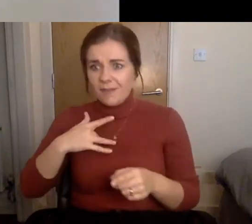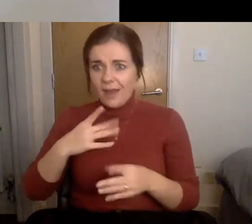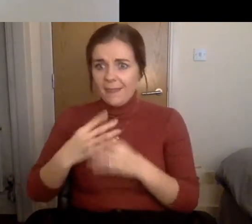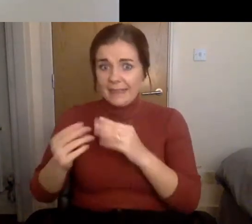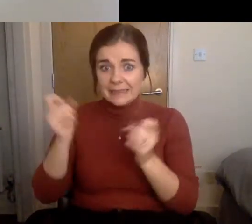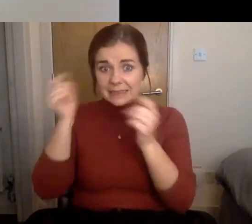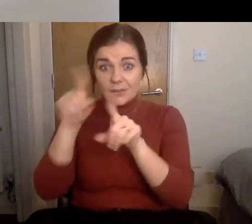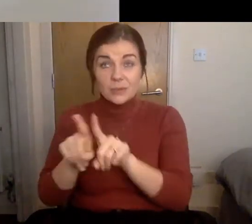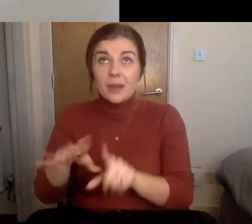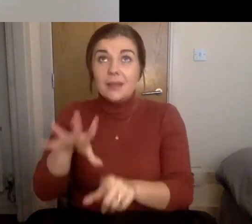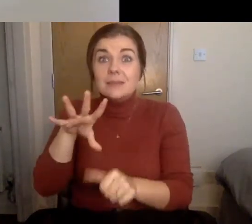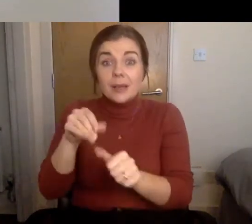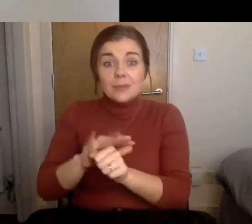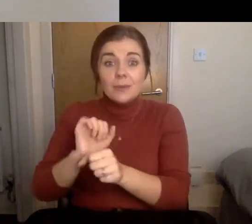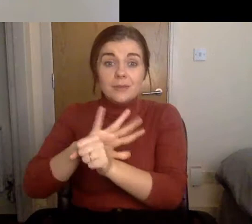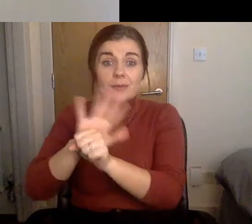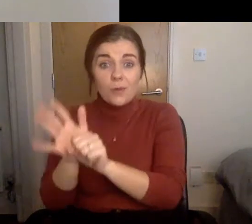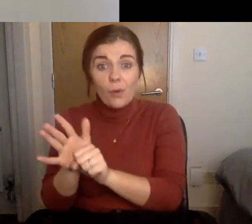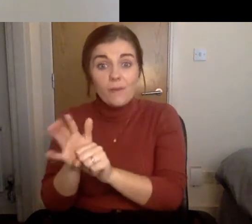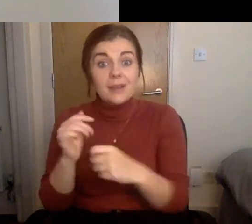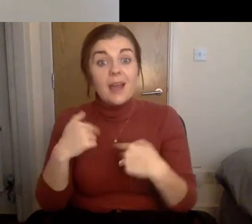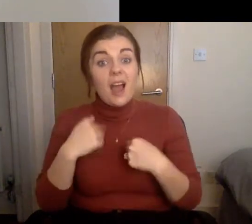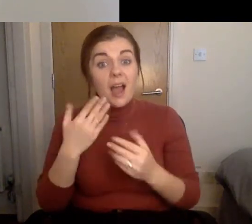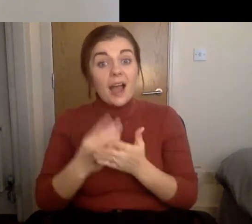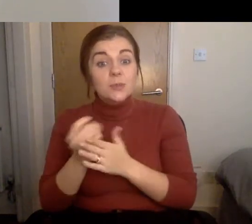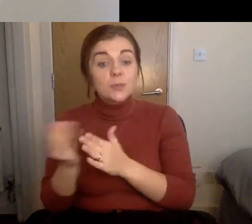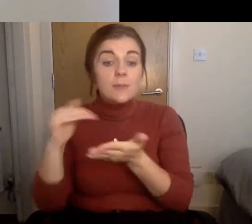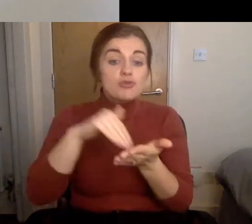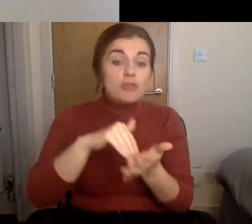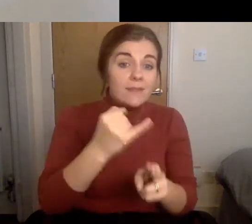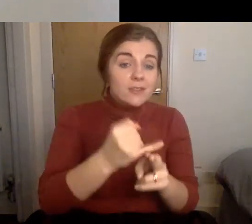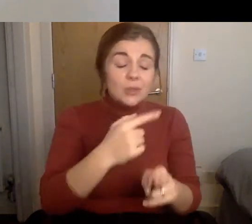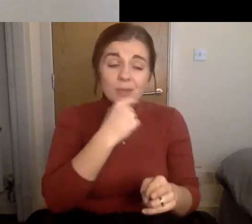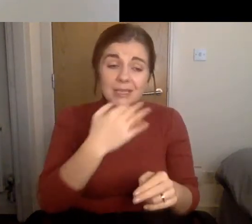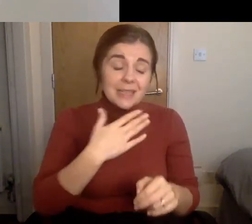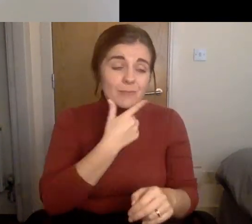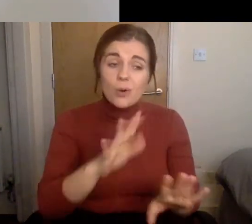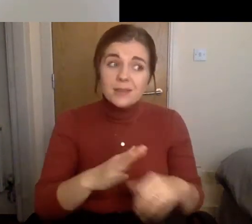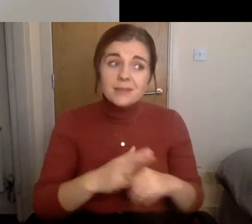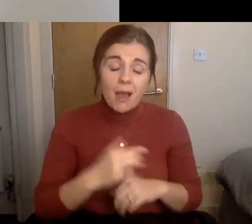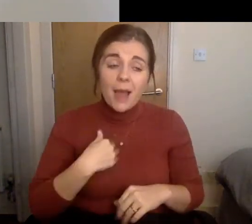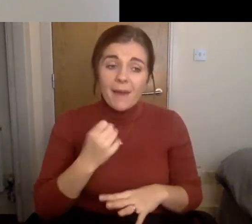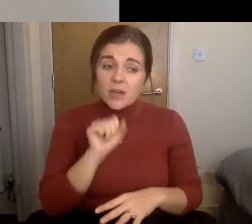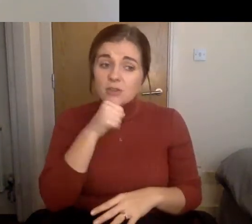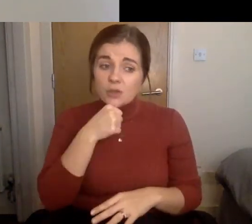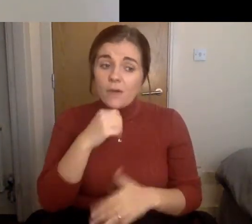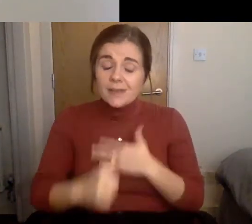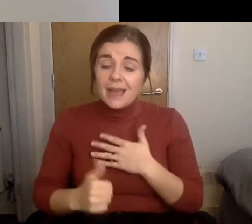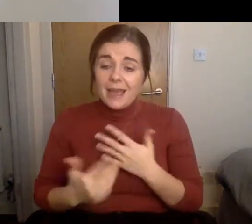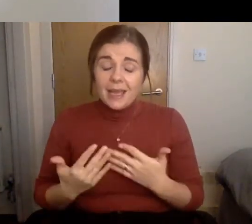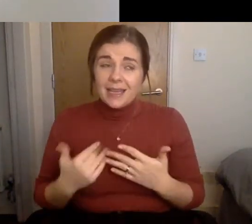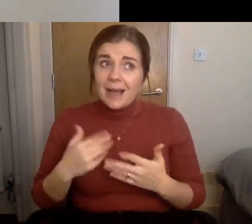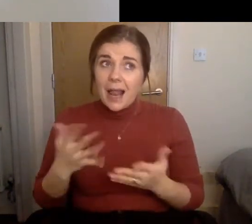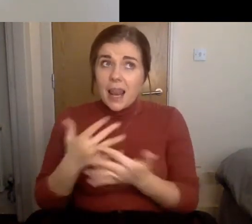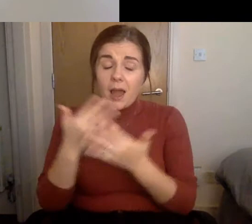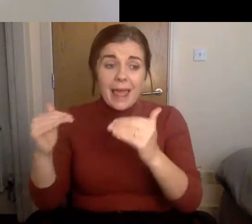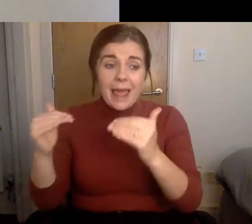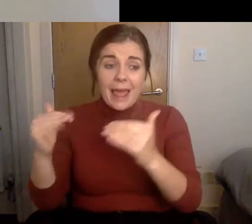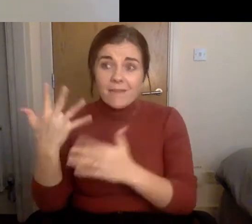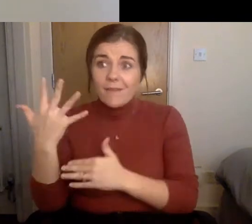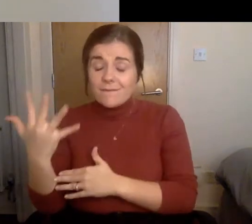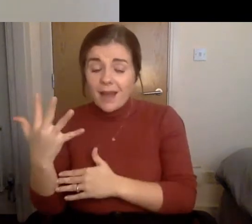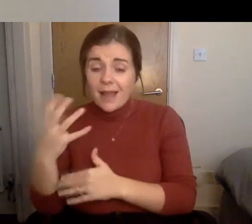of COVID thing. I'd come in and I'd say to the boys, I'm having a tough day now. I'm dealing with all of this level 5 stuff, and I didn't